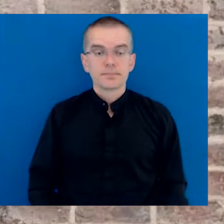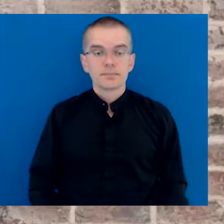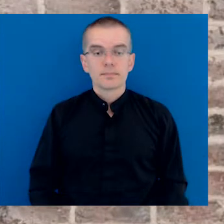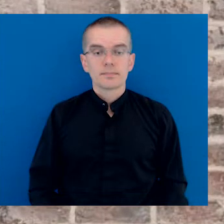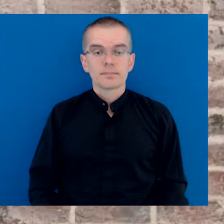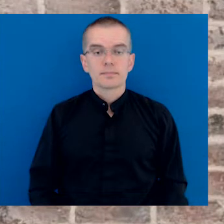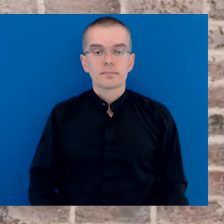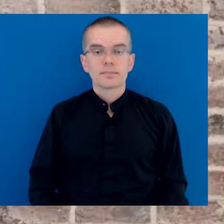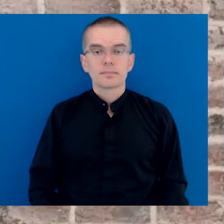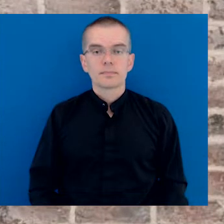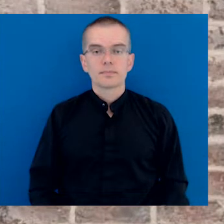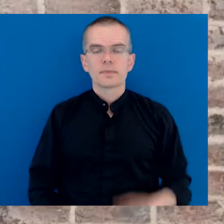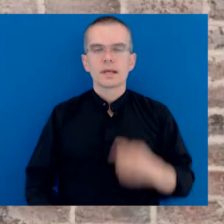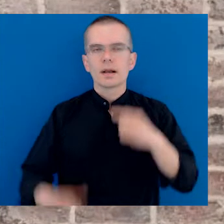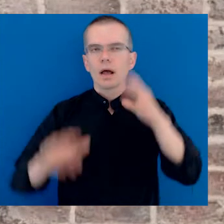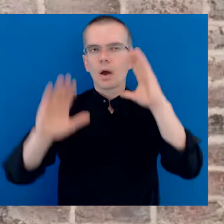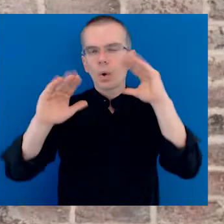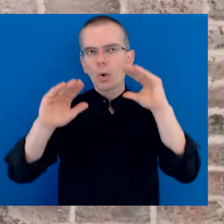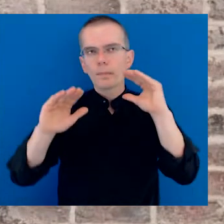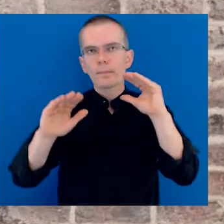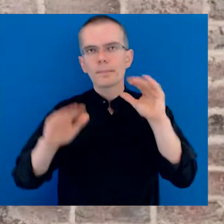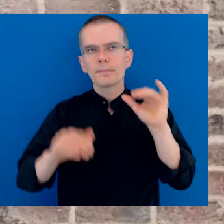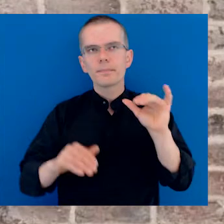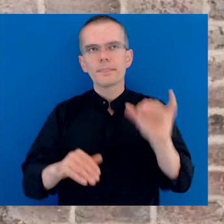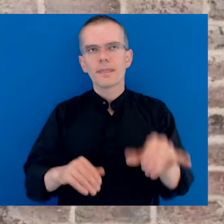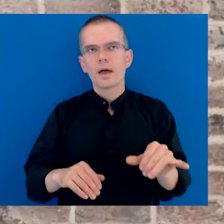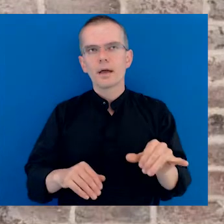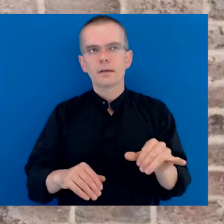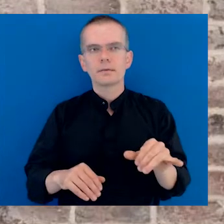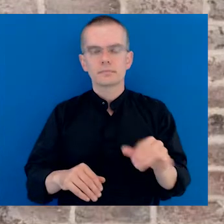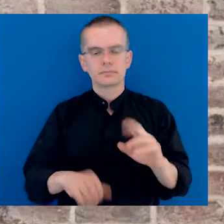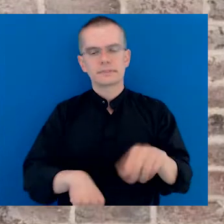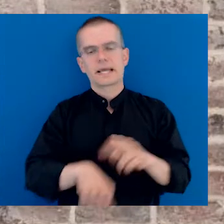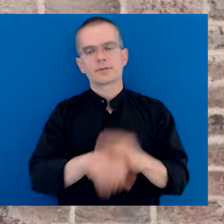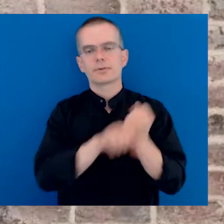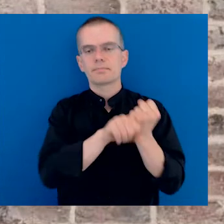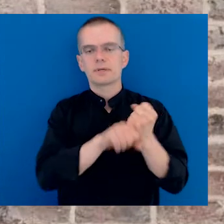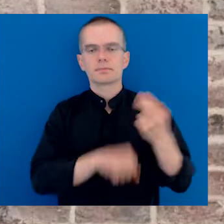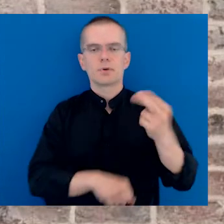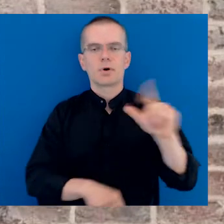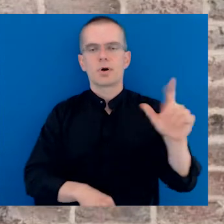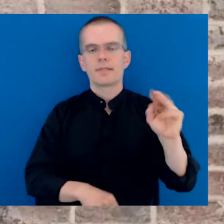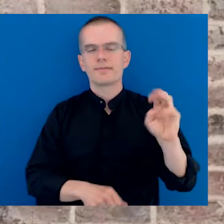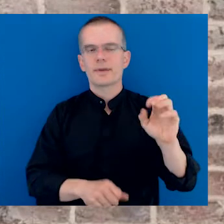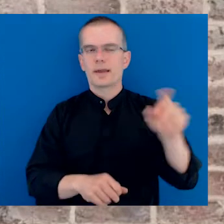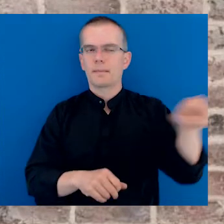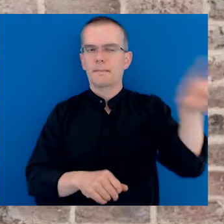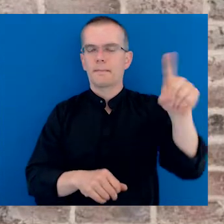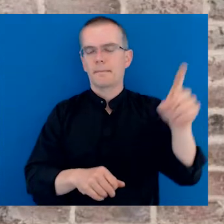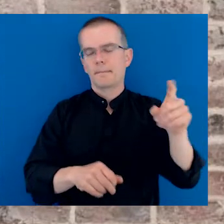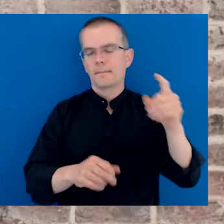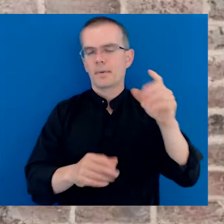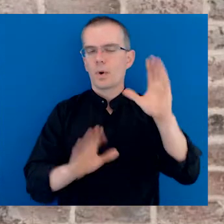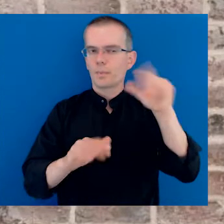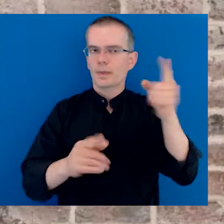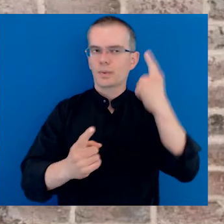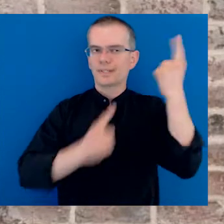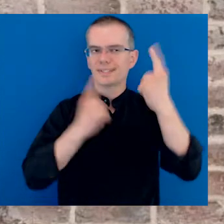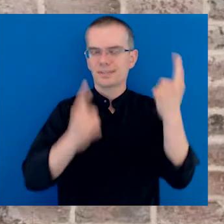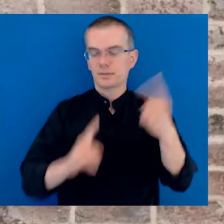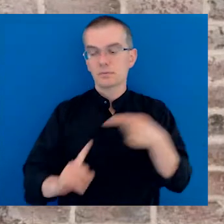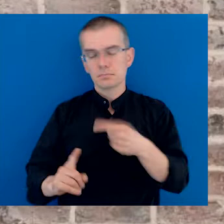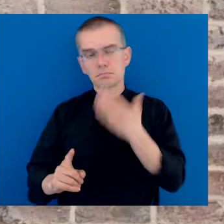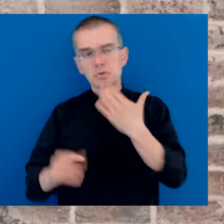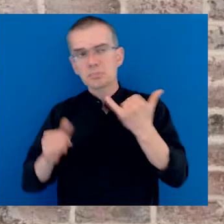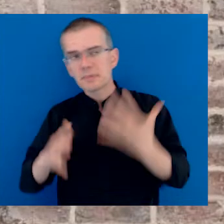that's another thing that maybe the people at the National Baseball Hall of Fame will take into consideration. All that he